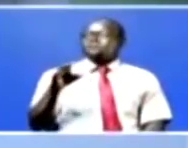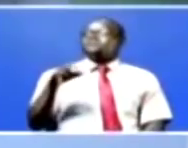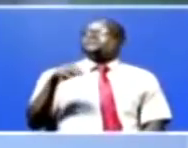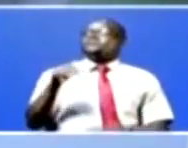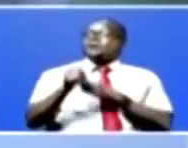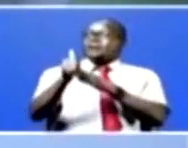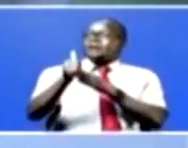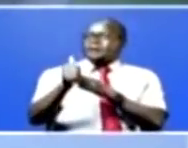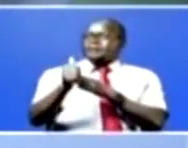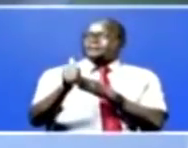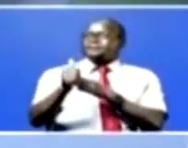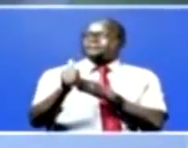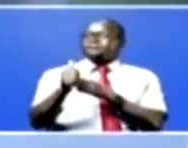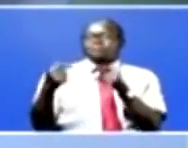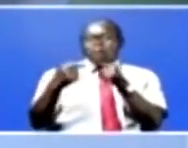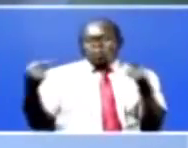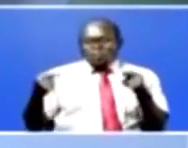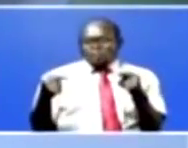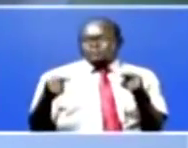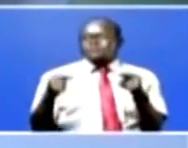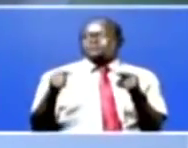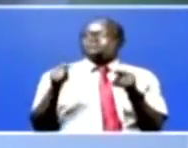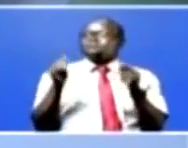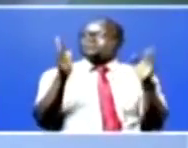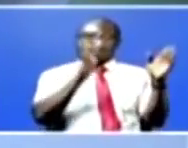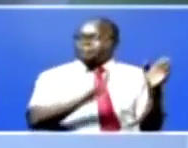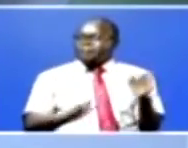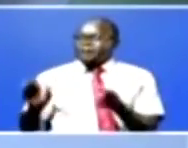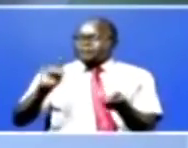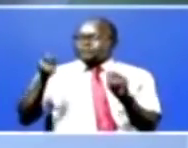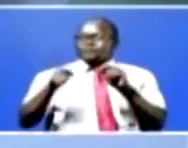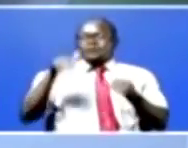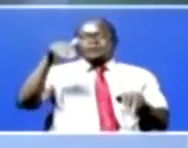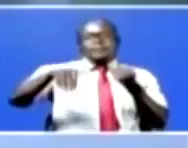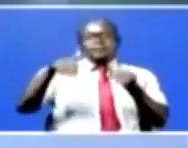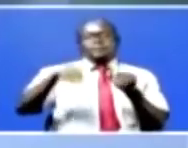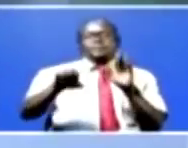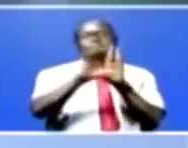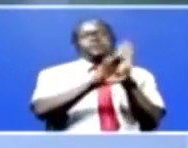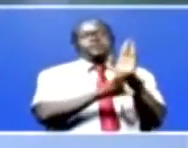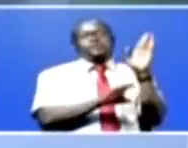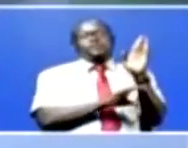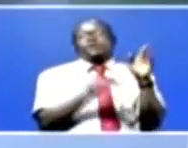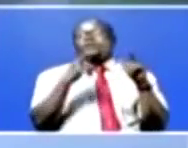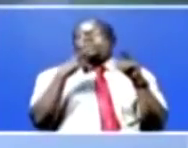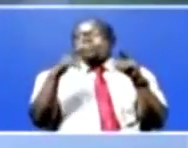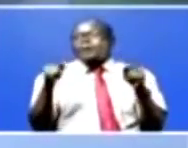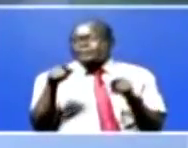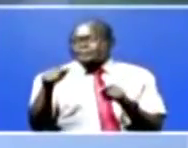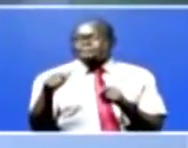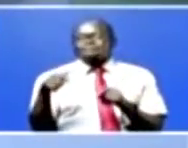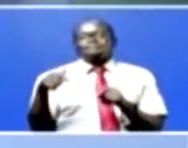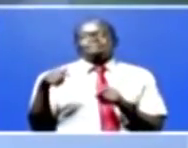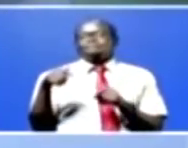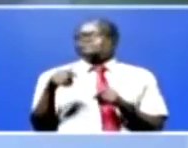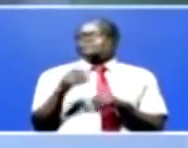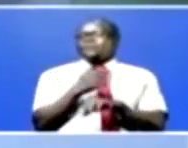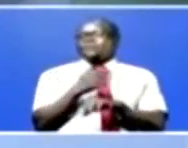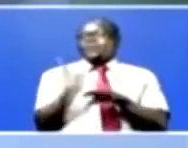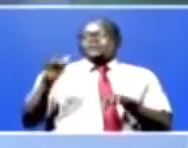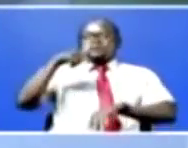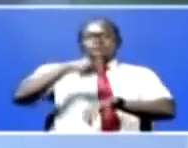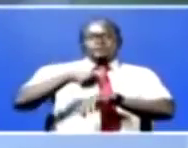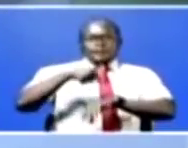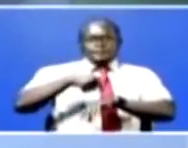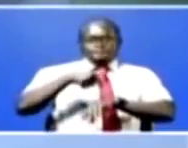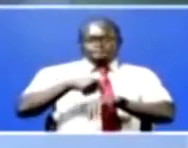Musalia Mudavadi is opposed to the ongoing debate on a referendum. He's terming it diversionary and a waste of